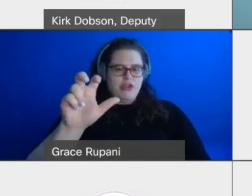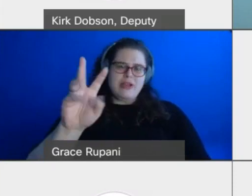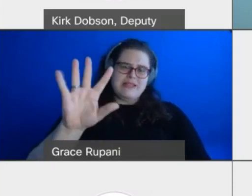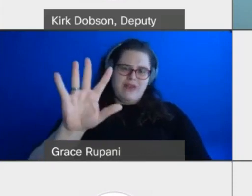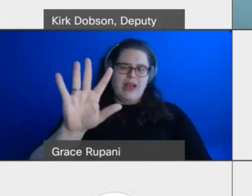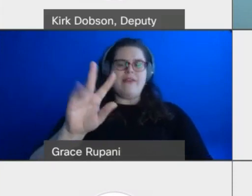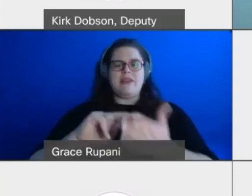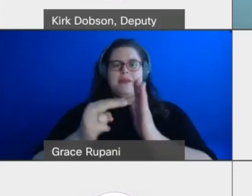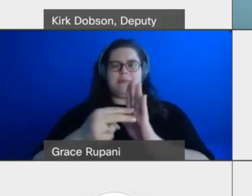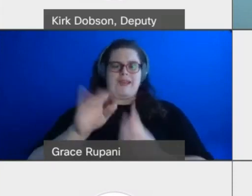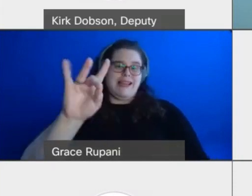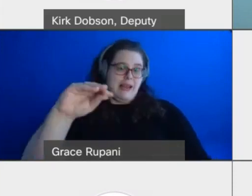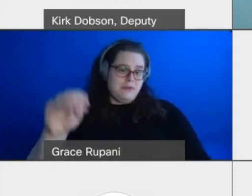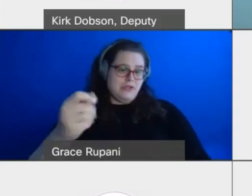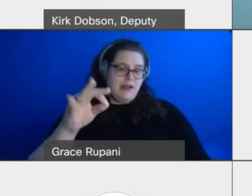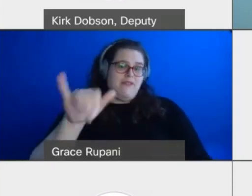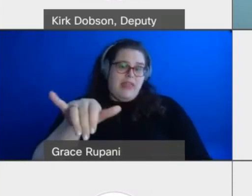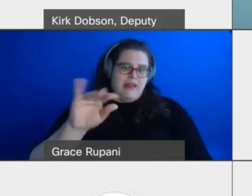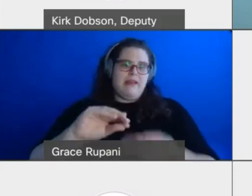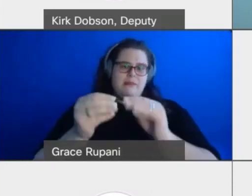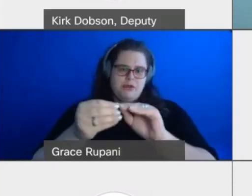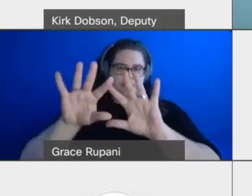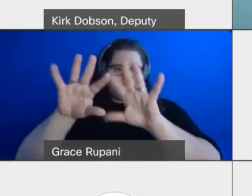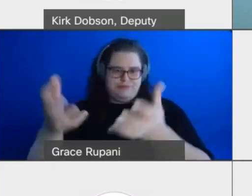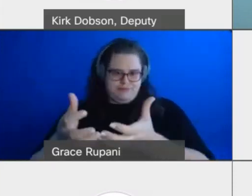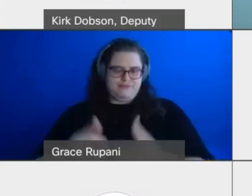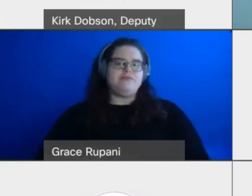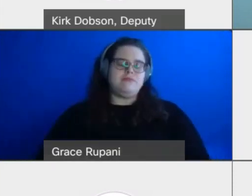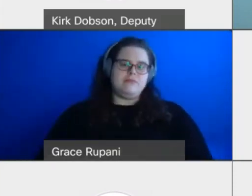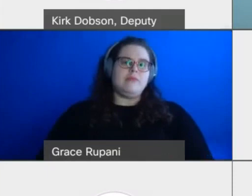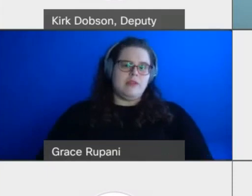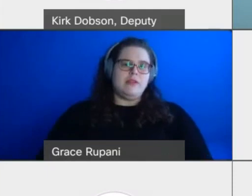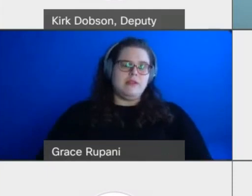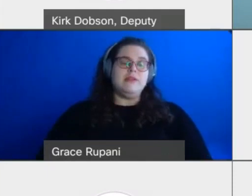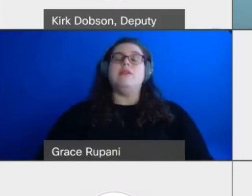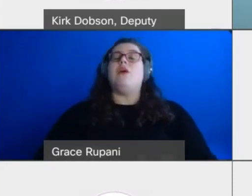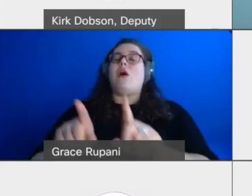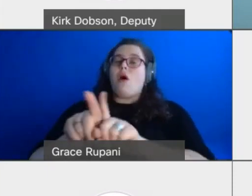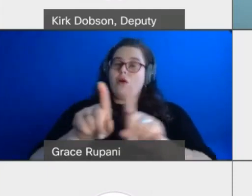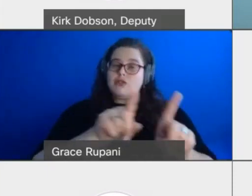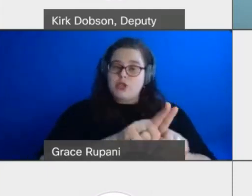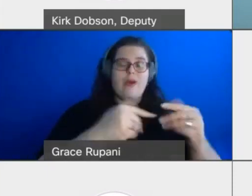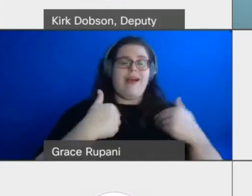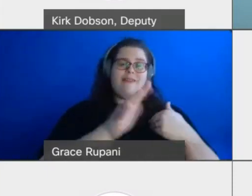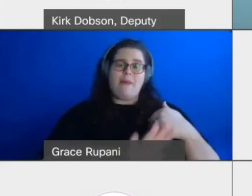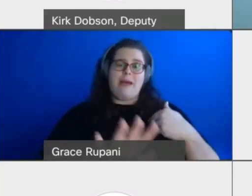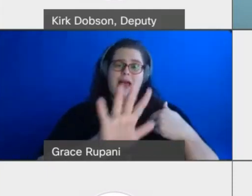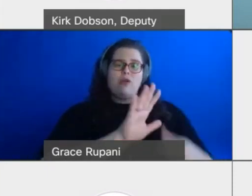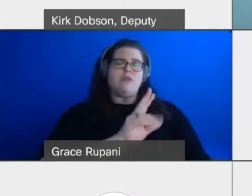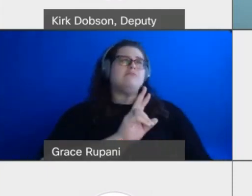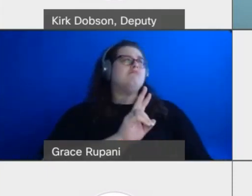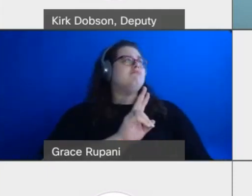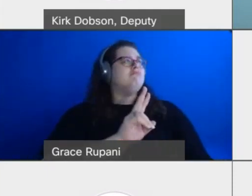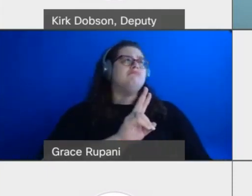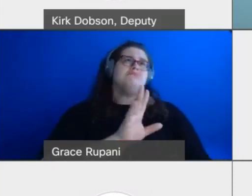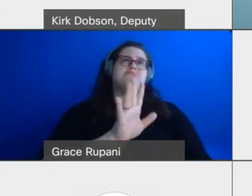of them. In addition to those people, there are about 200